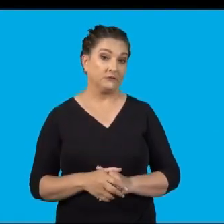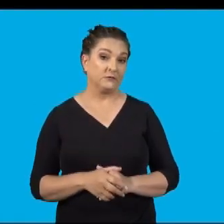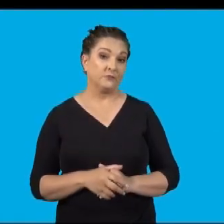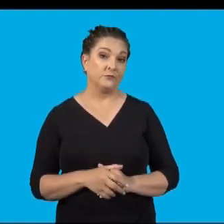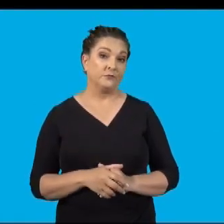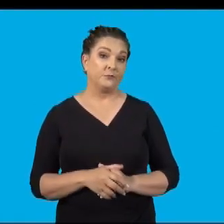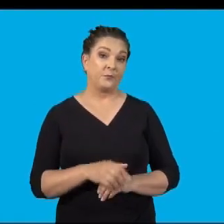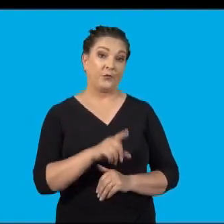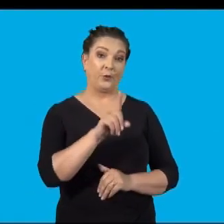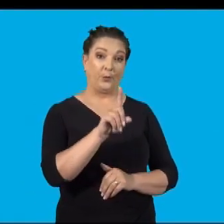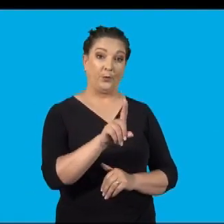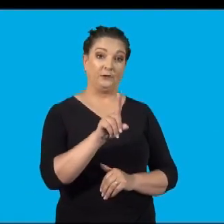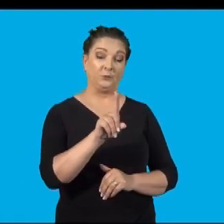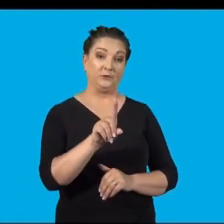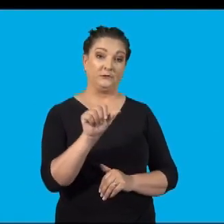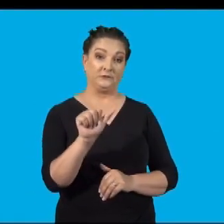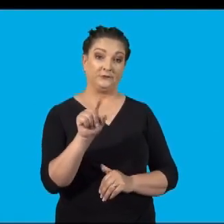going to give me